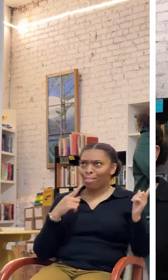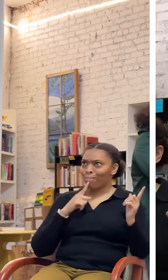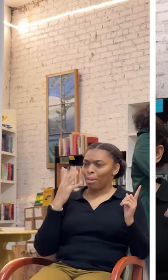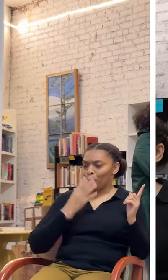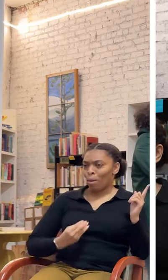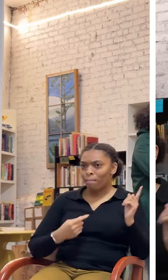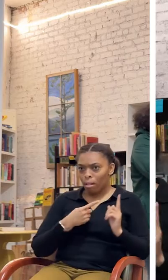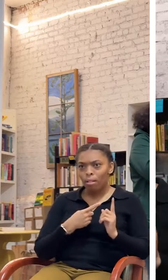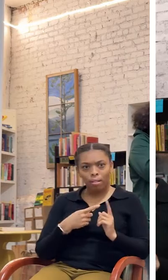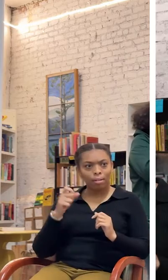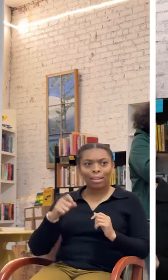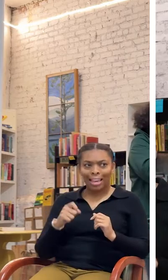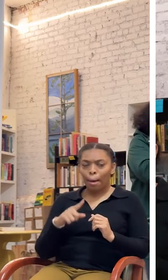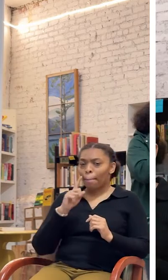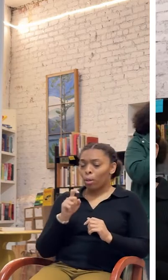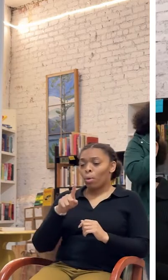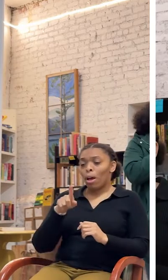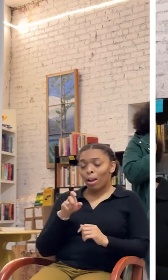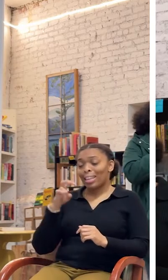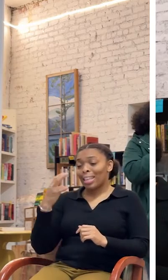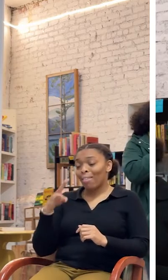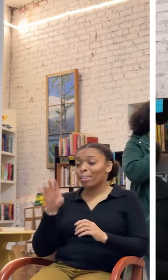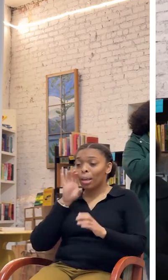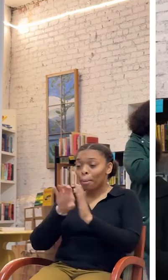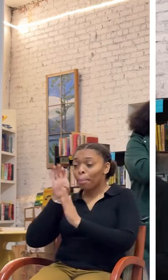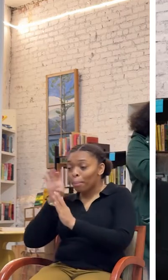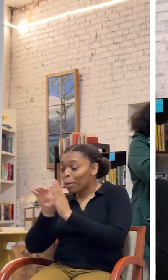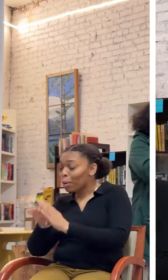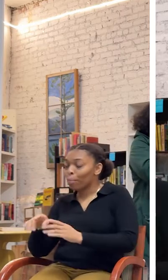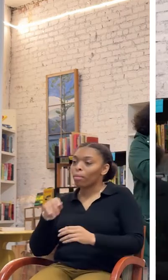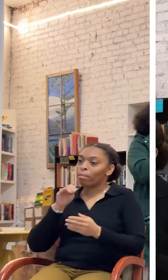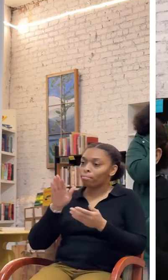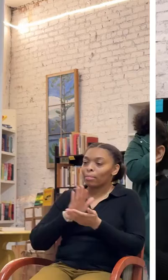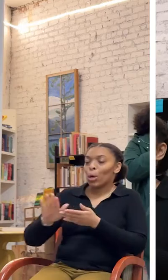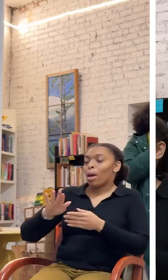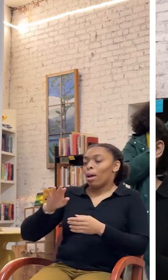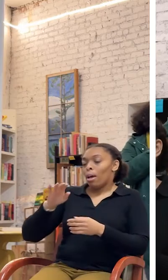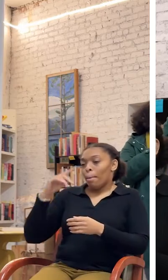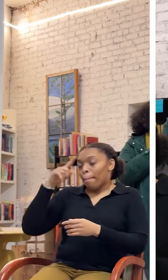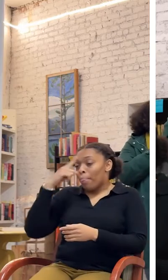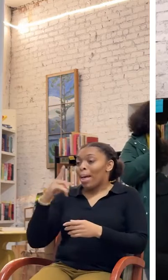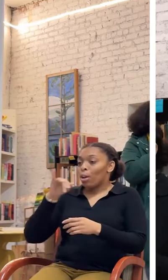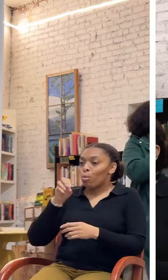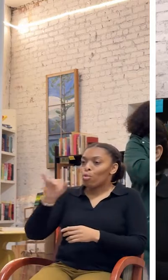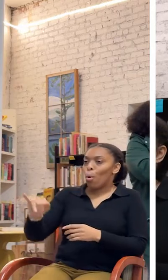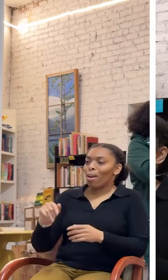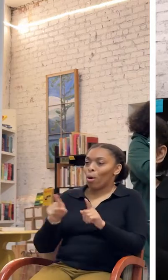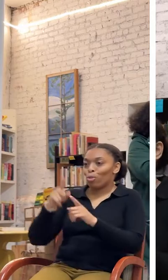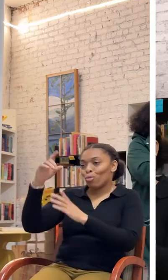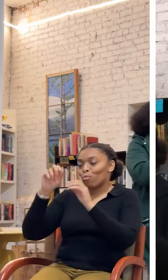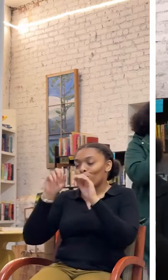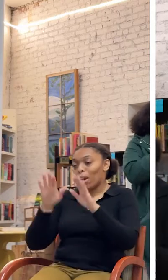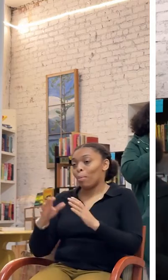Yes, because it's also 117 photographs of pure Black joy, along with these incredible essays that you should all be